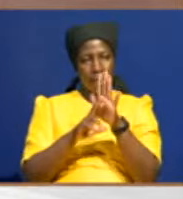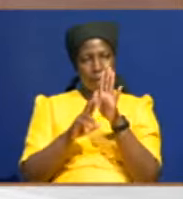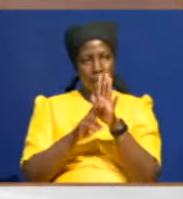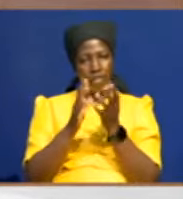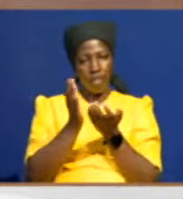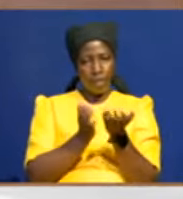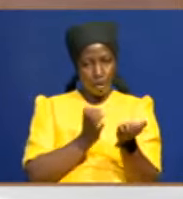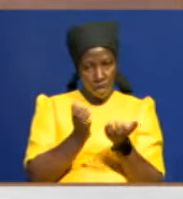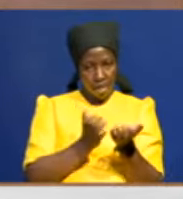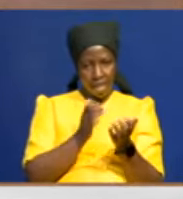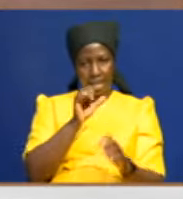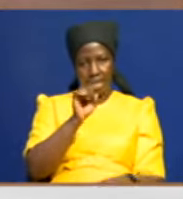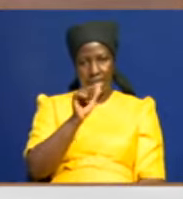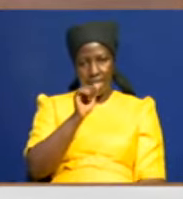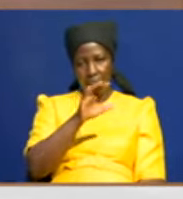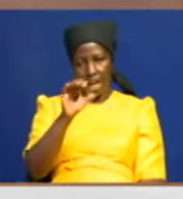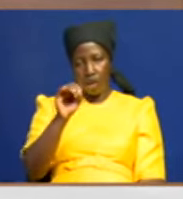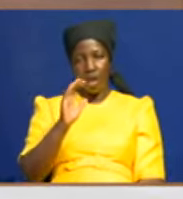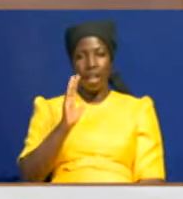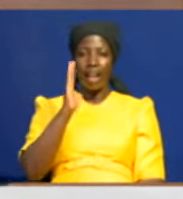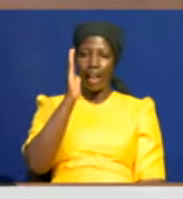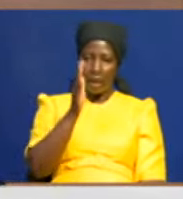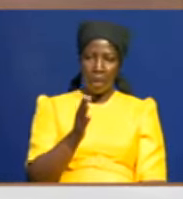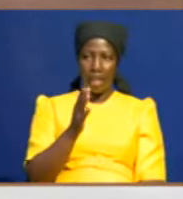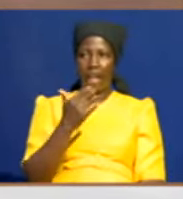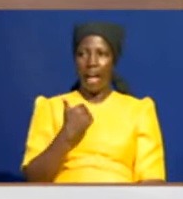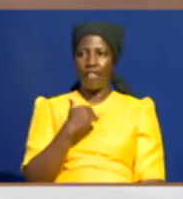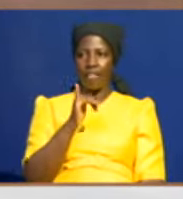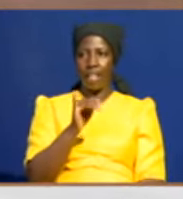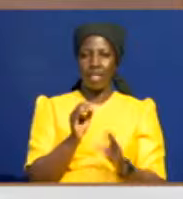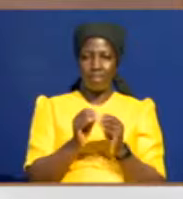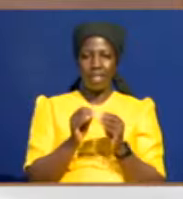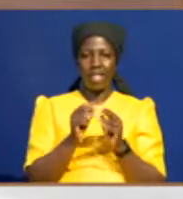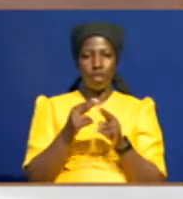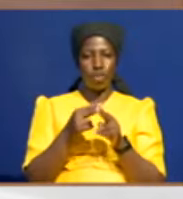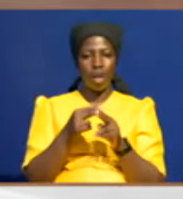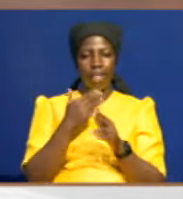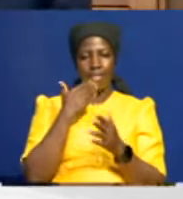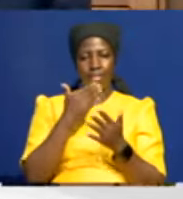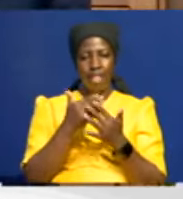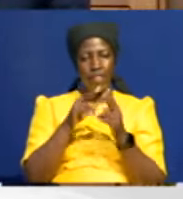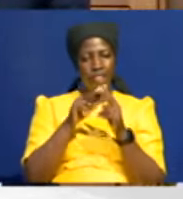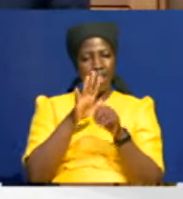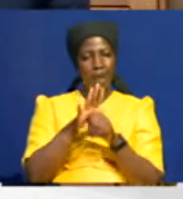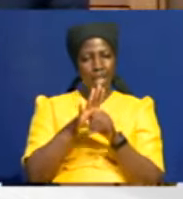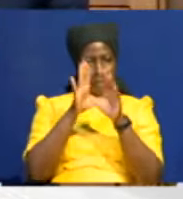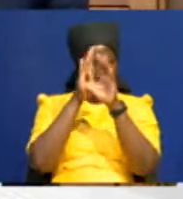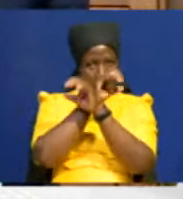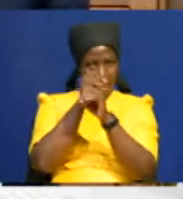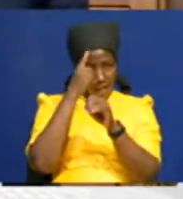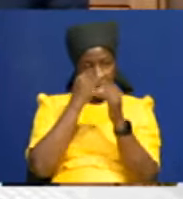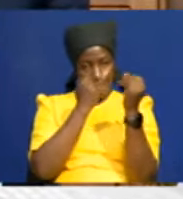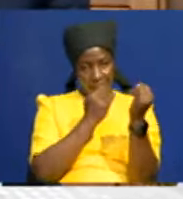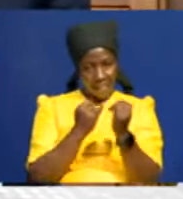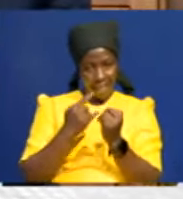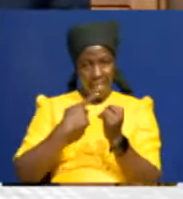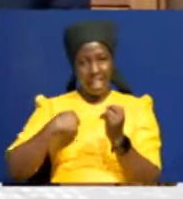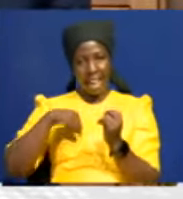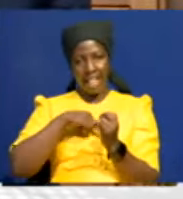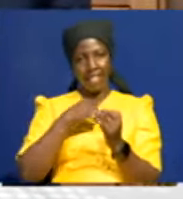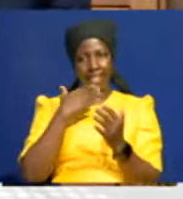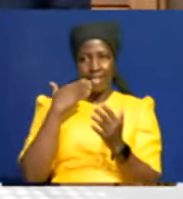business circles, and we are going to have that meeting soon. Thank you very much, Mr. President, for inviting us.